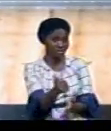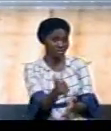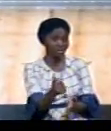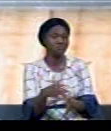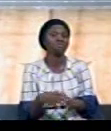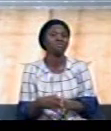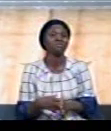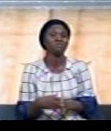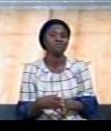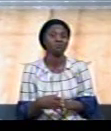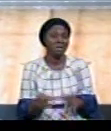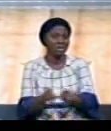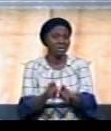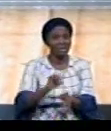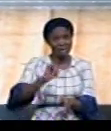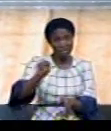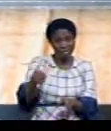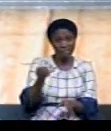surrender.